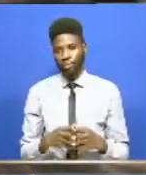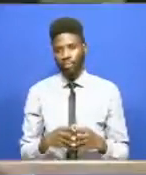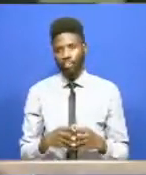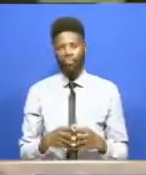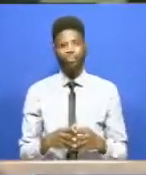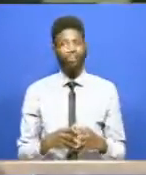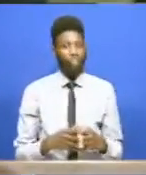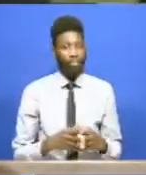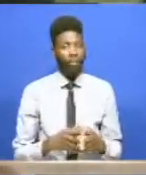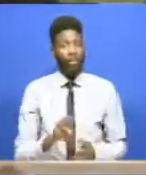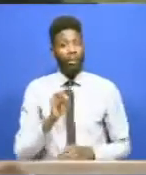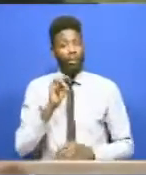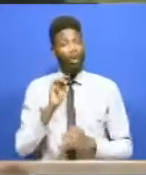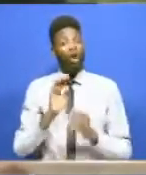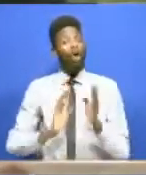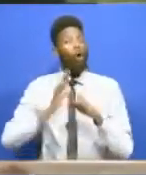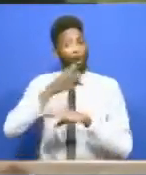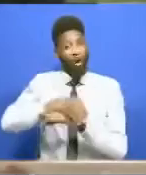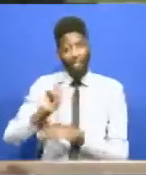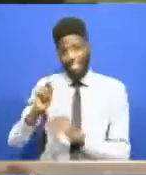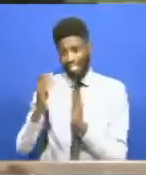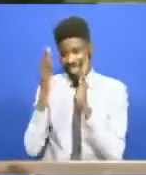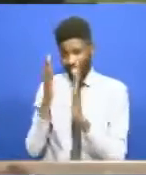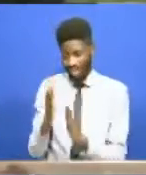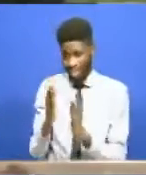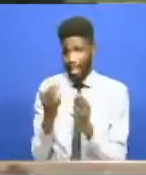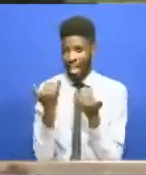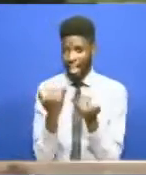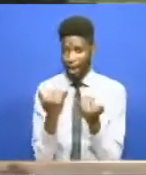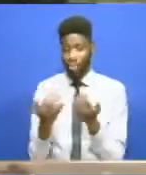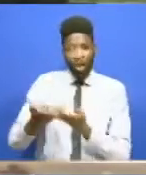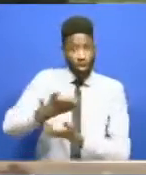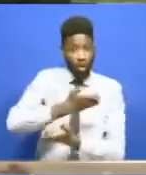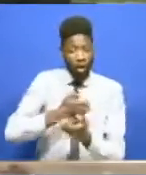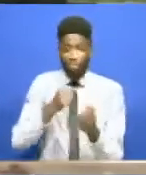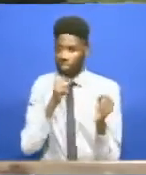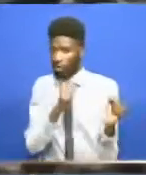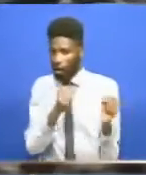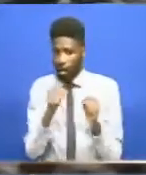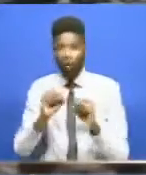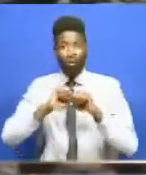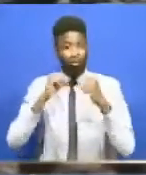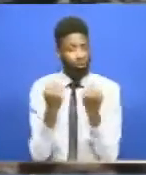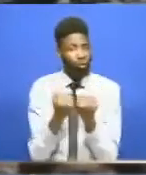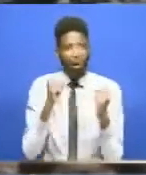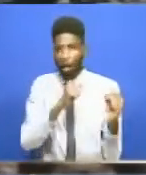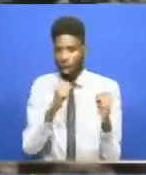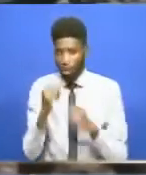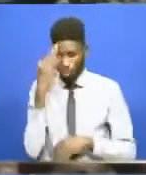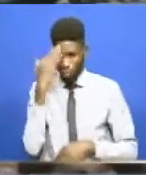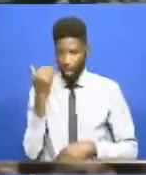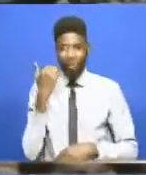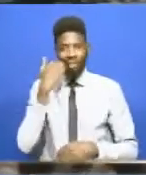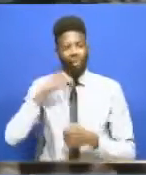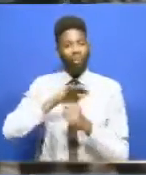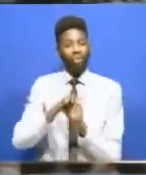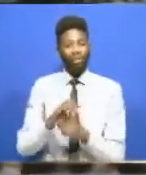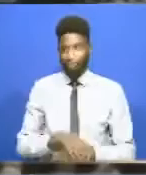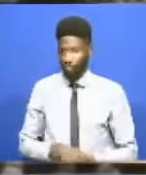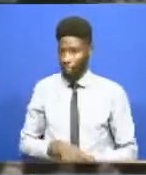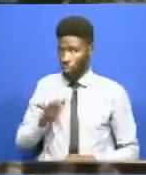As millions of Kenyans reel in socio-economic difficulties presented by the COVID-19 pandemic, women